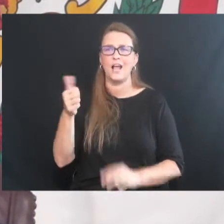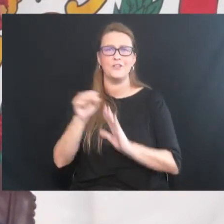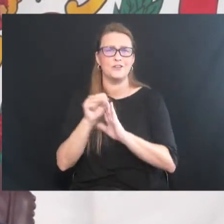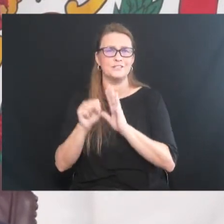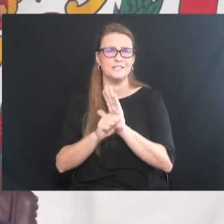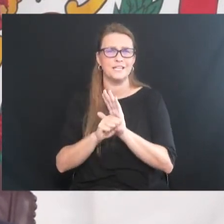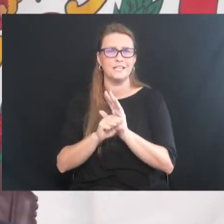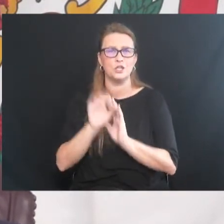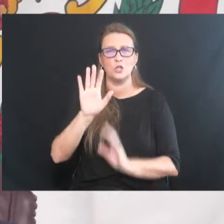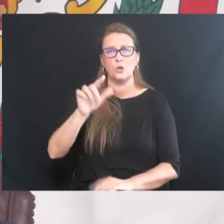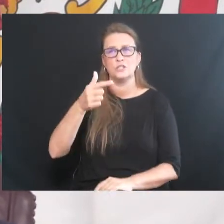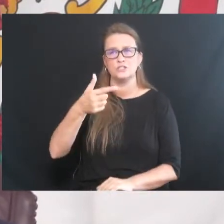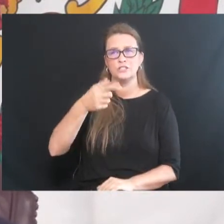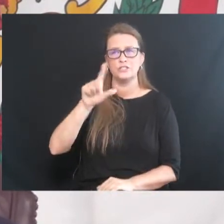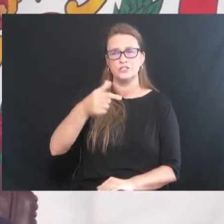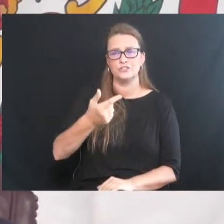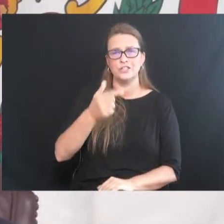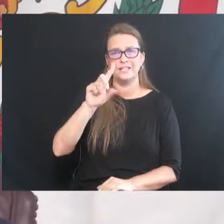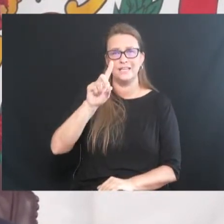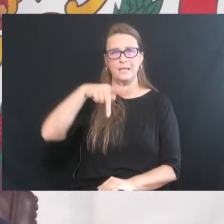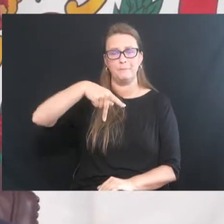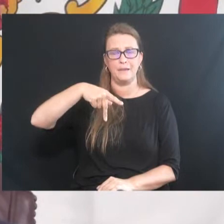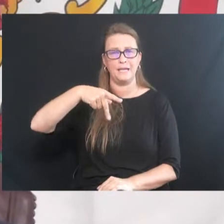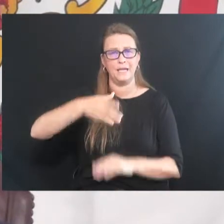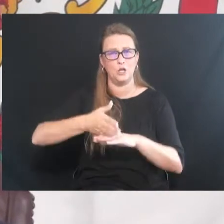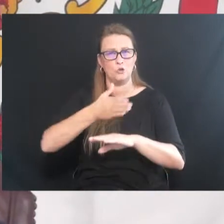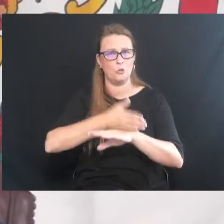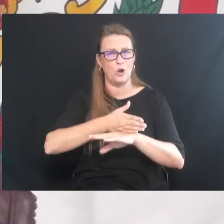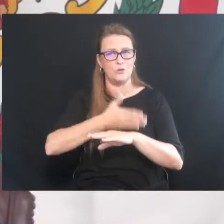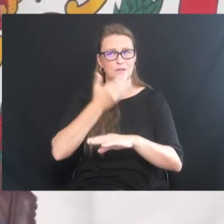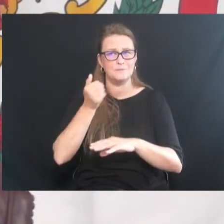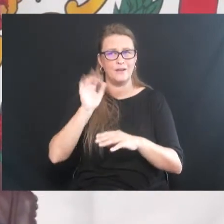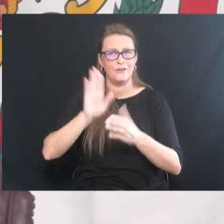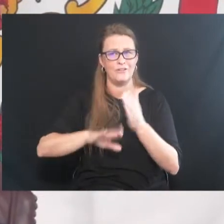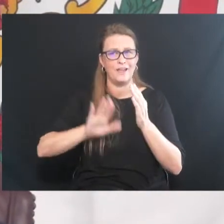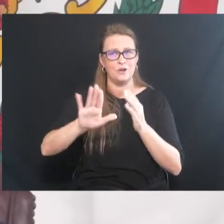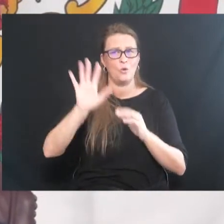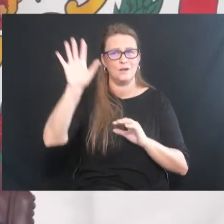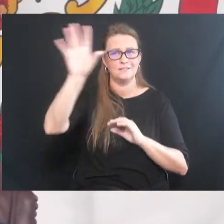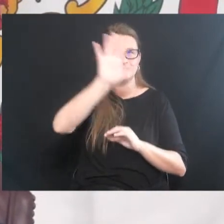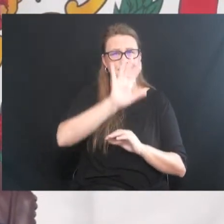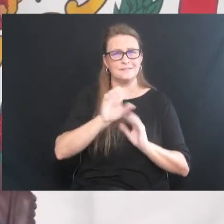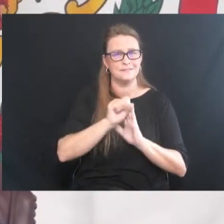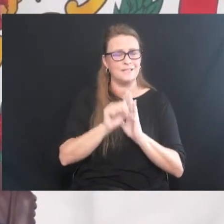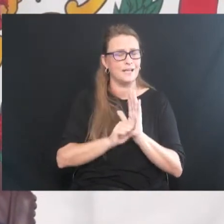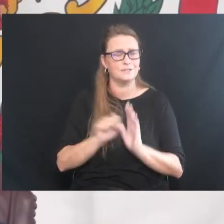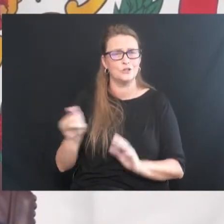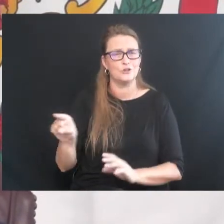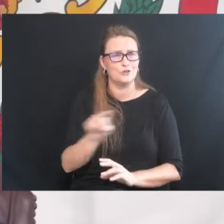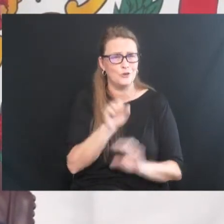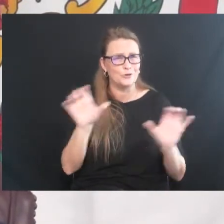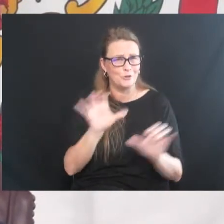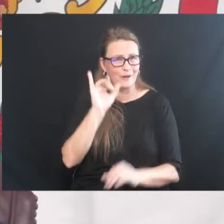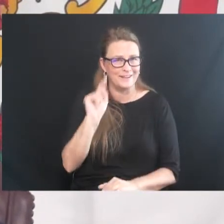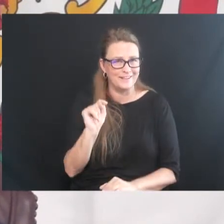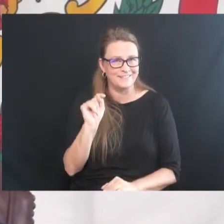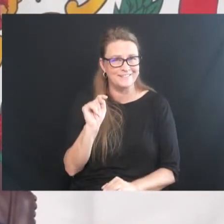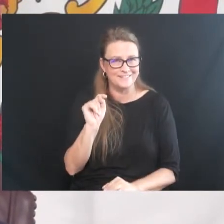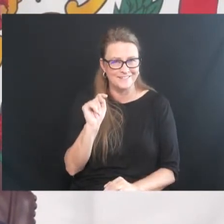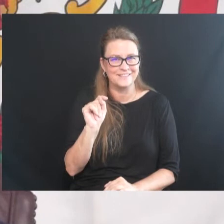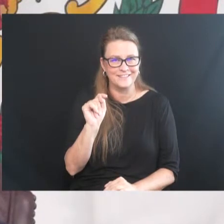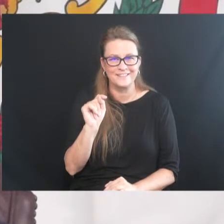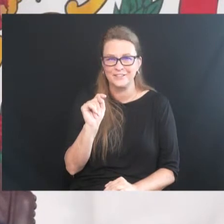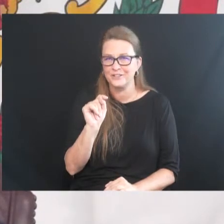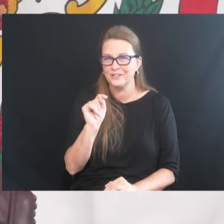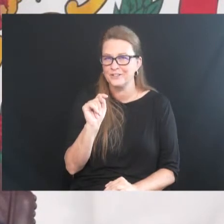your GDP growth is better than all your surrounding states. Keep doing it. Come out of